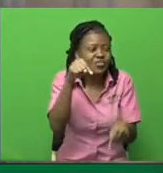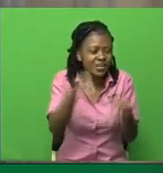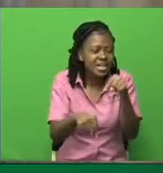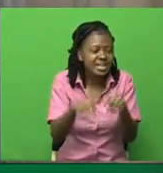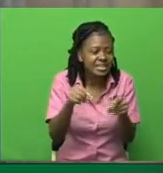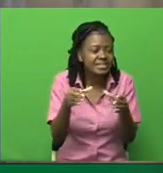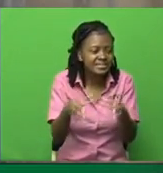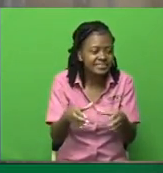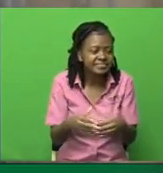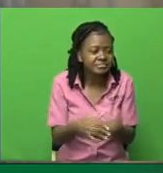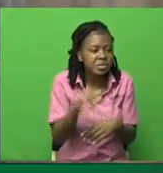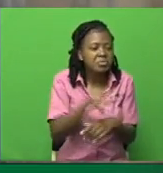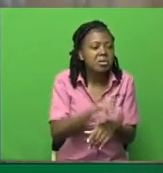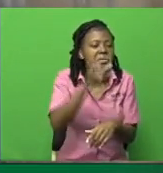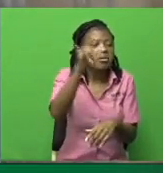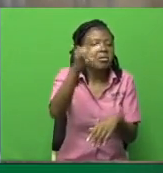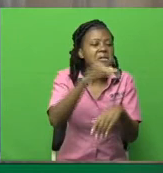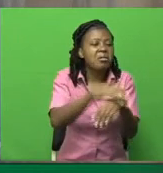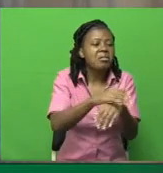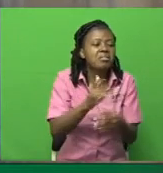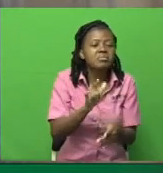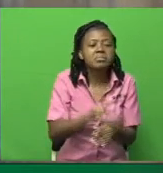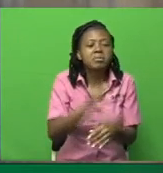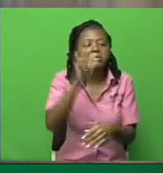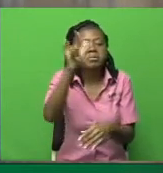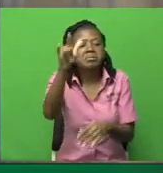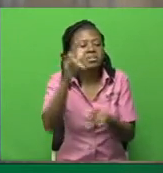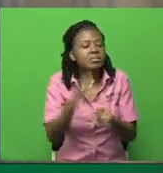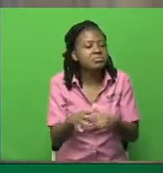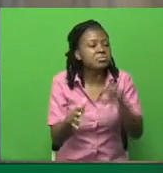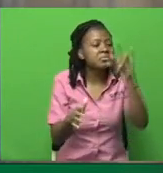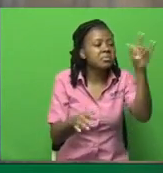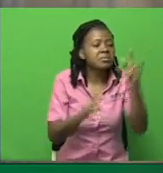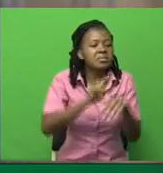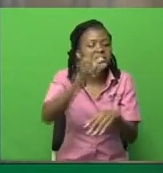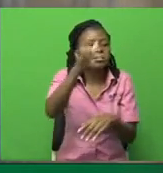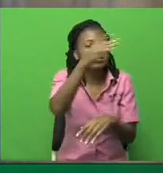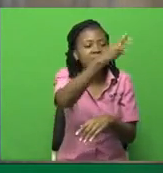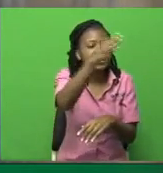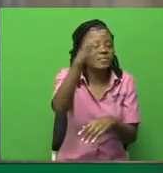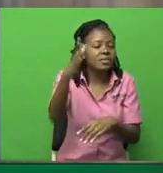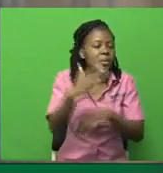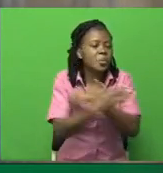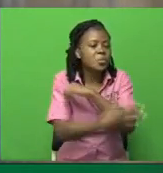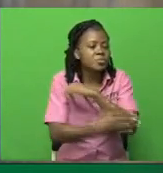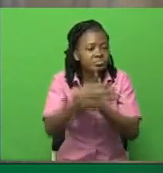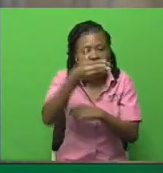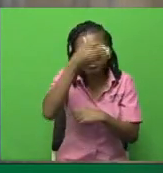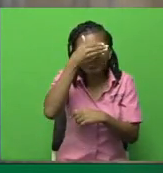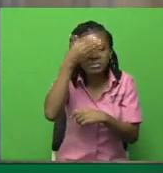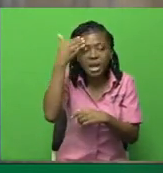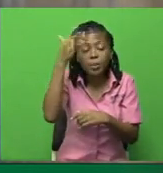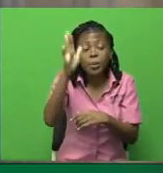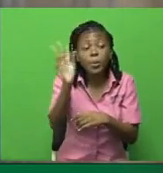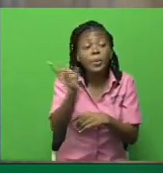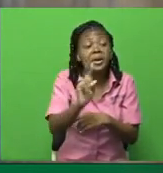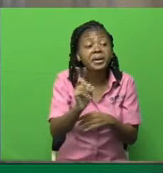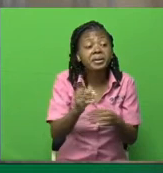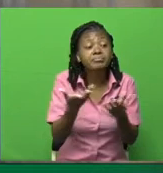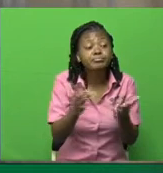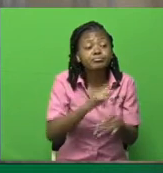to Houston London Zurich and parts are known over the last